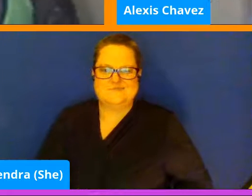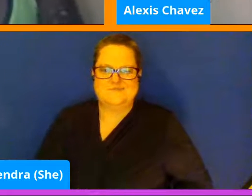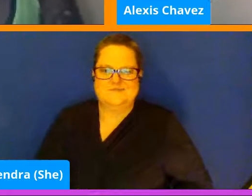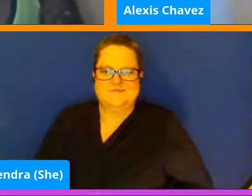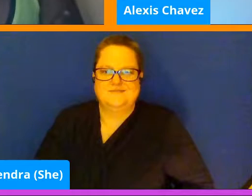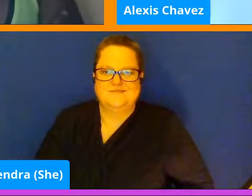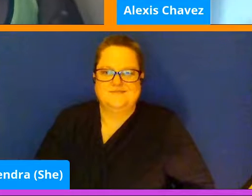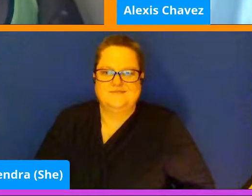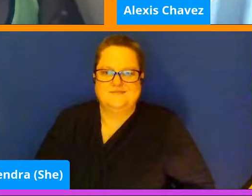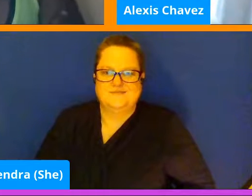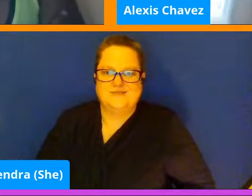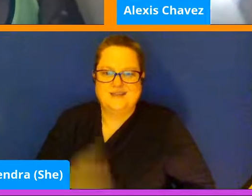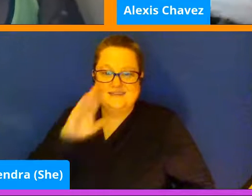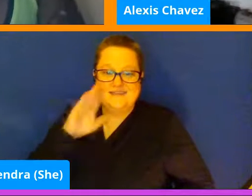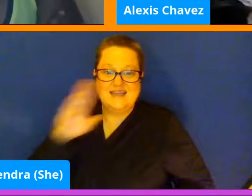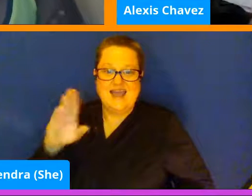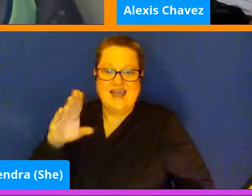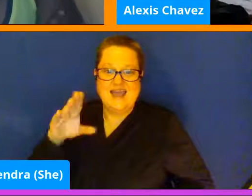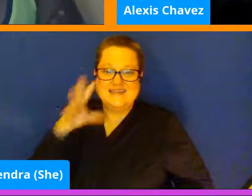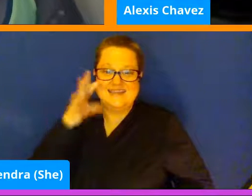Oh, we'll say hi to the cat on the way there.